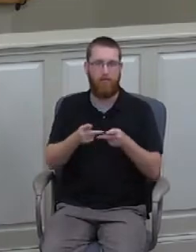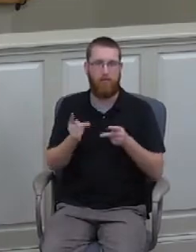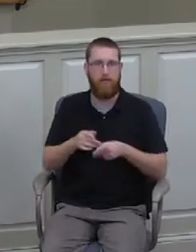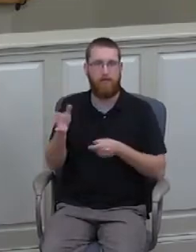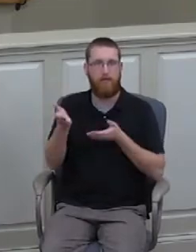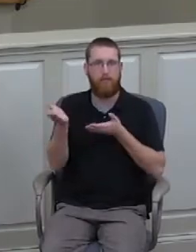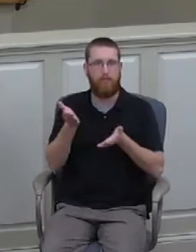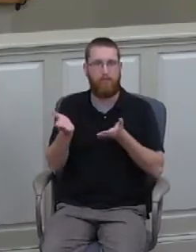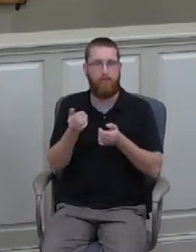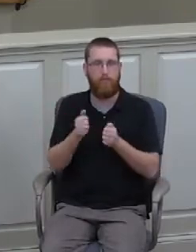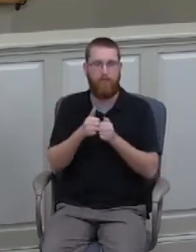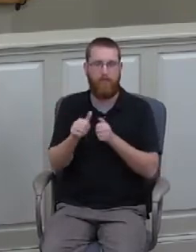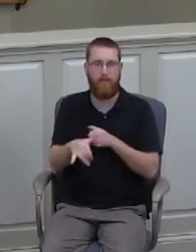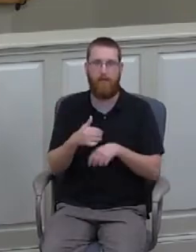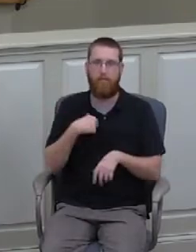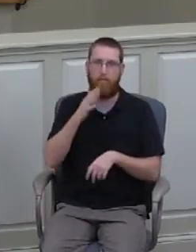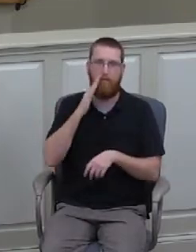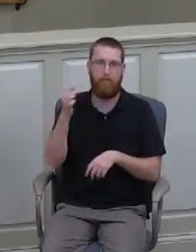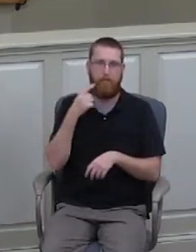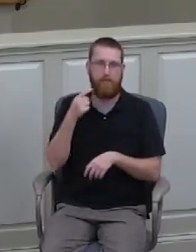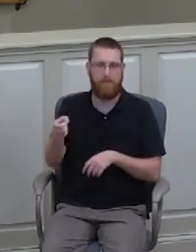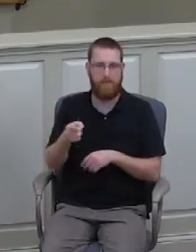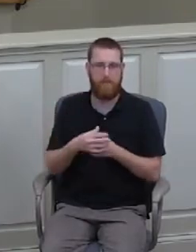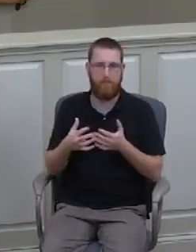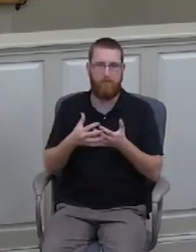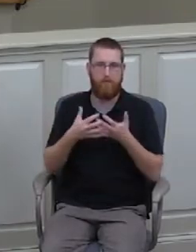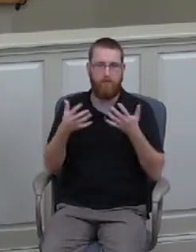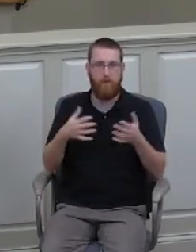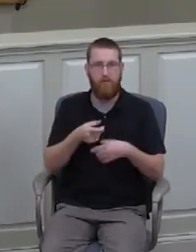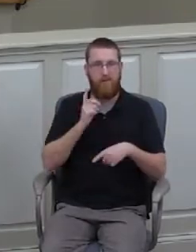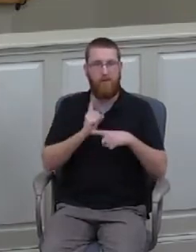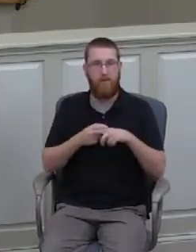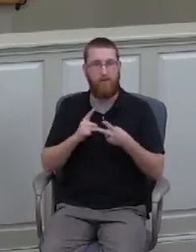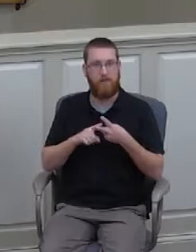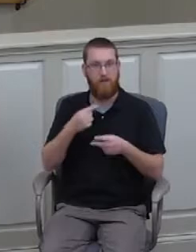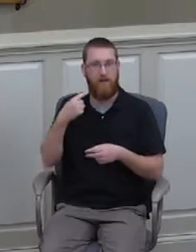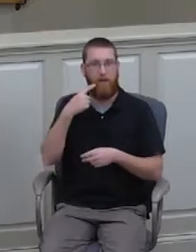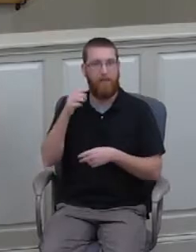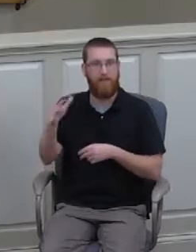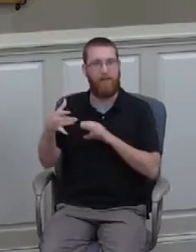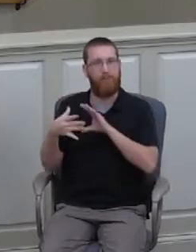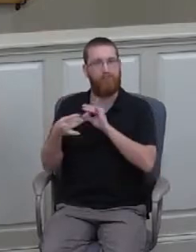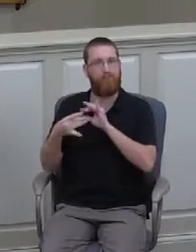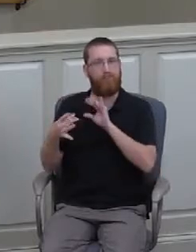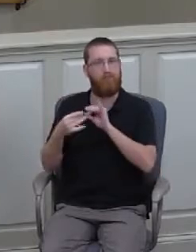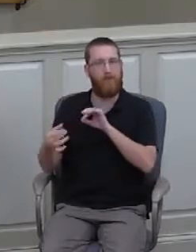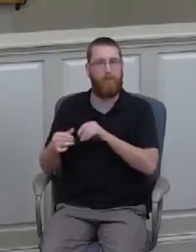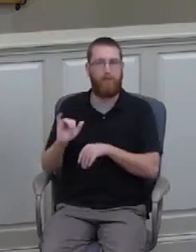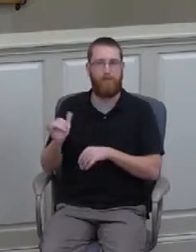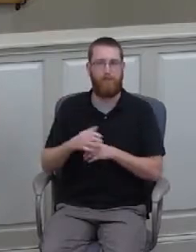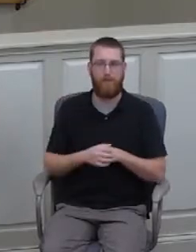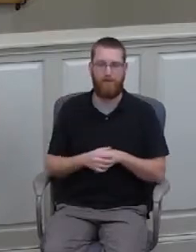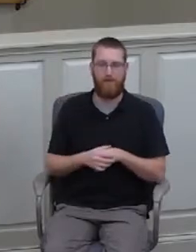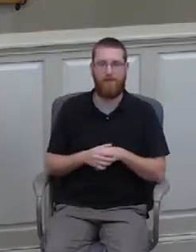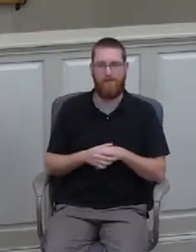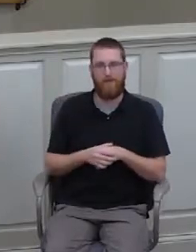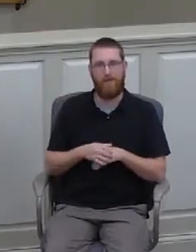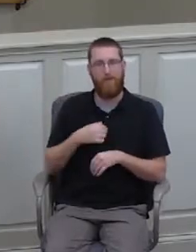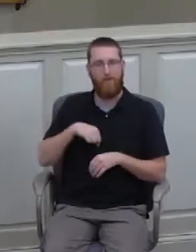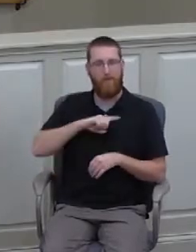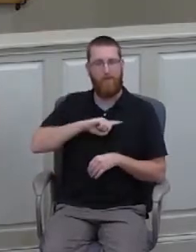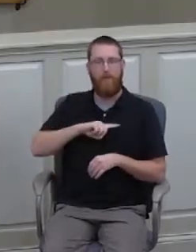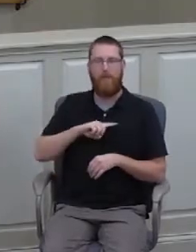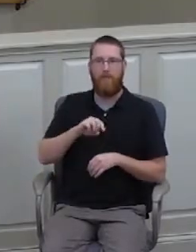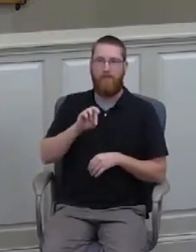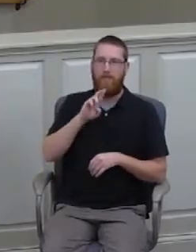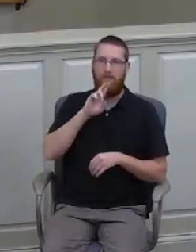he served with. And man, we're going to miss him. And we're going to miss the Sammyisms also. Mm-hmm. But man, we're